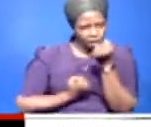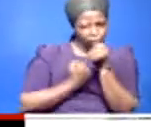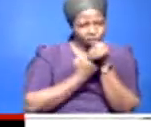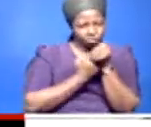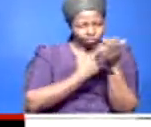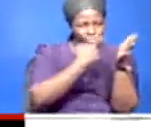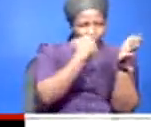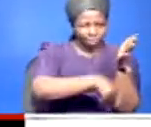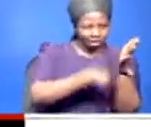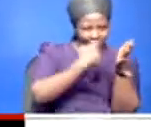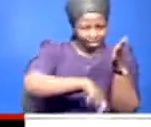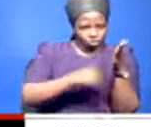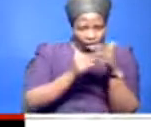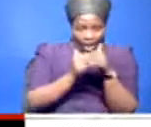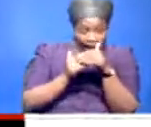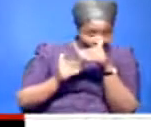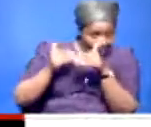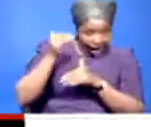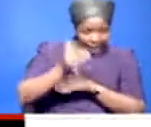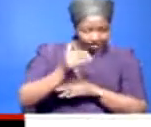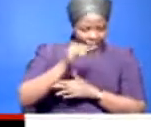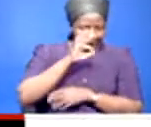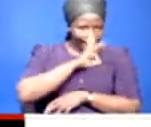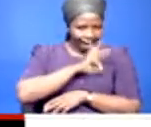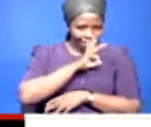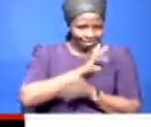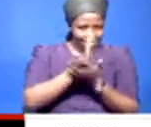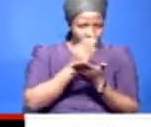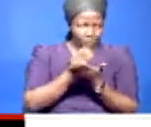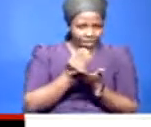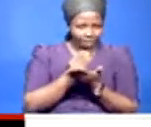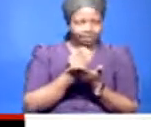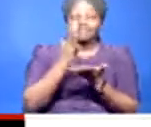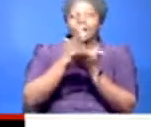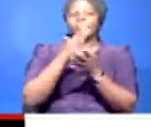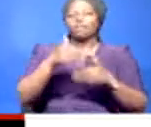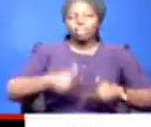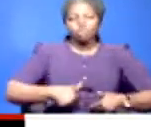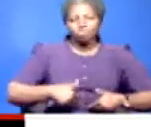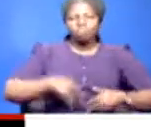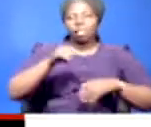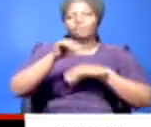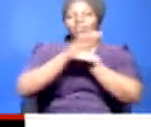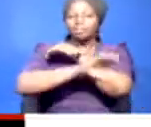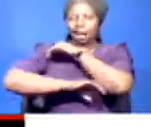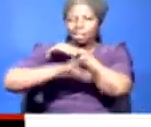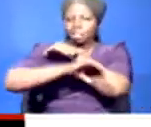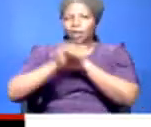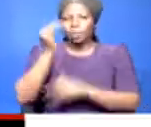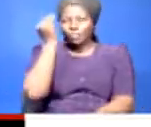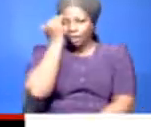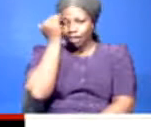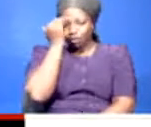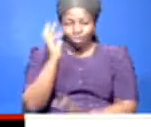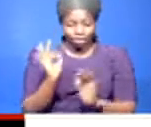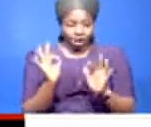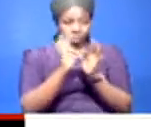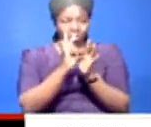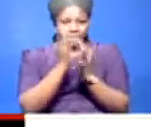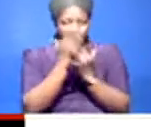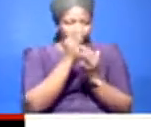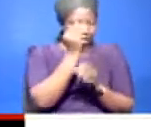taxation after earning some money. Part of the youth in this country, we know that the link between education